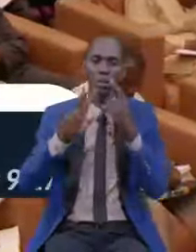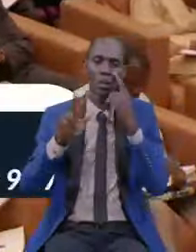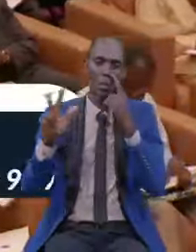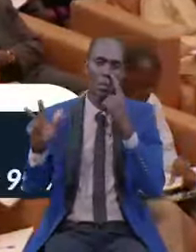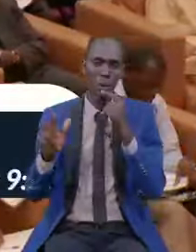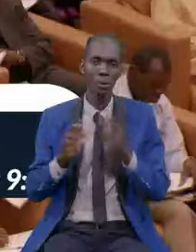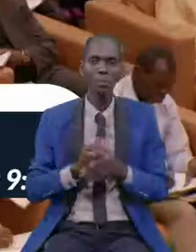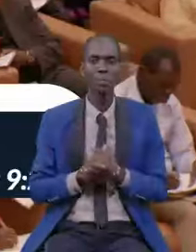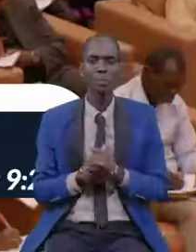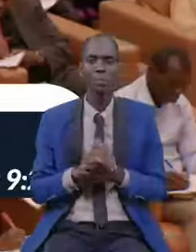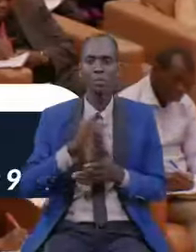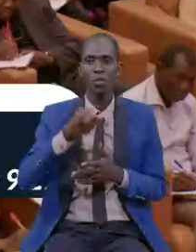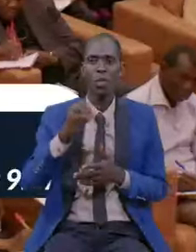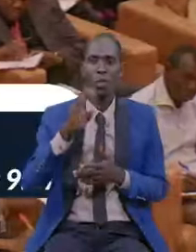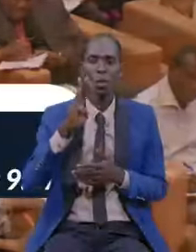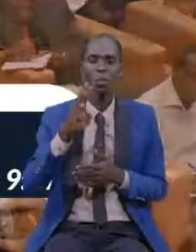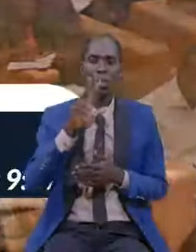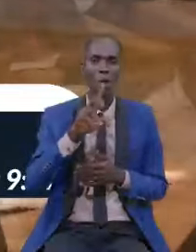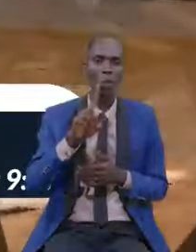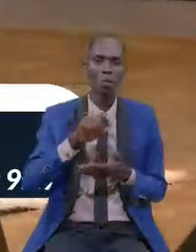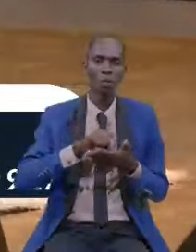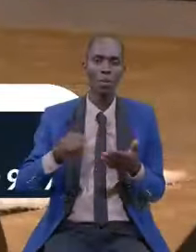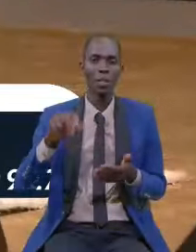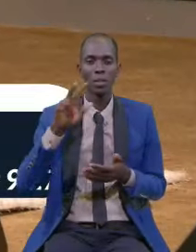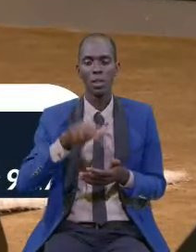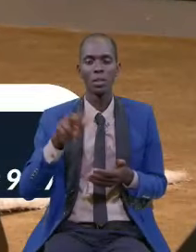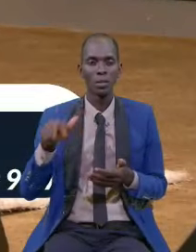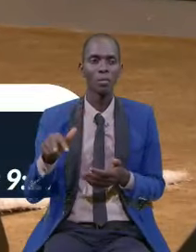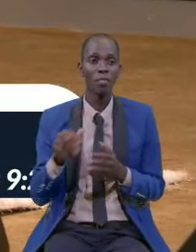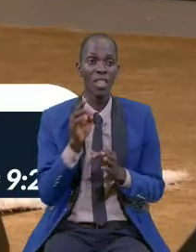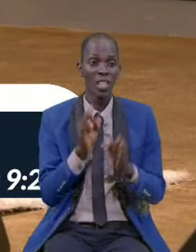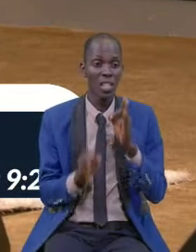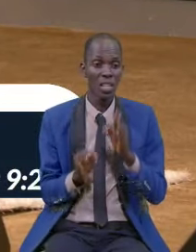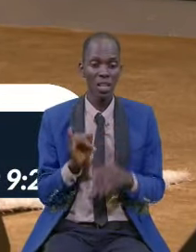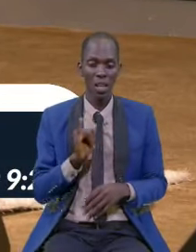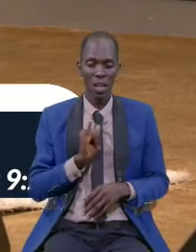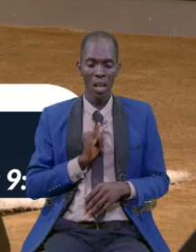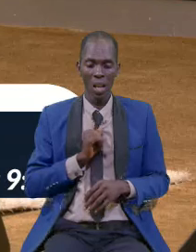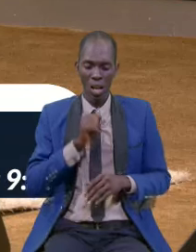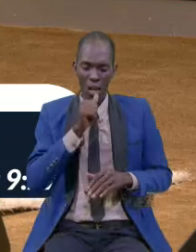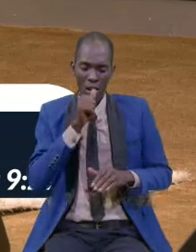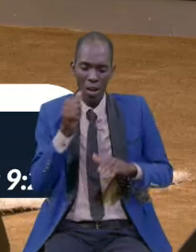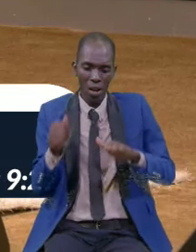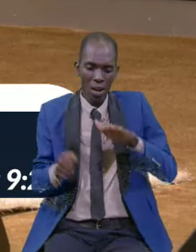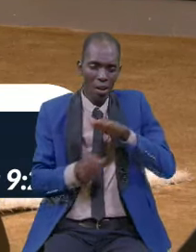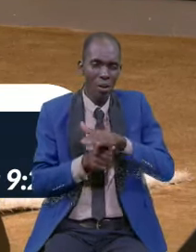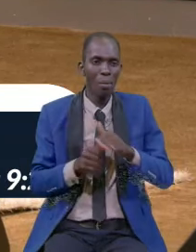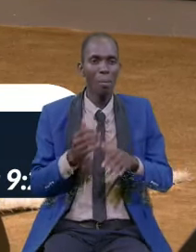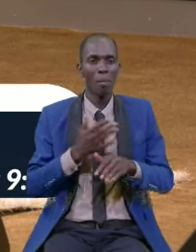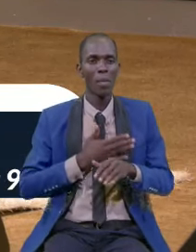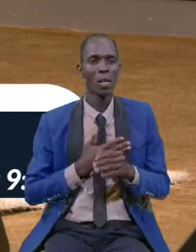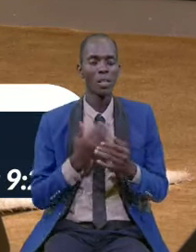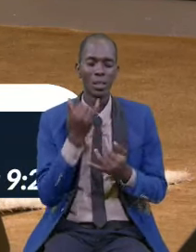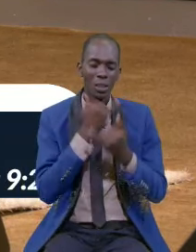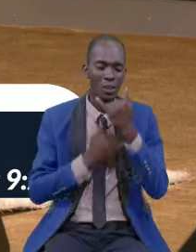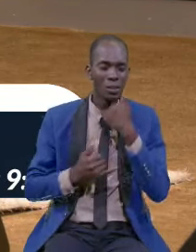31, verse 33. If I covered my transgressions